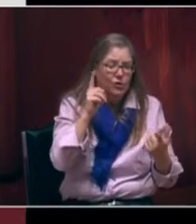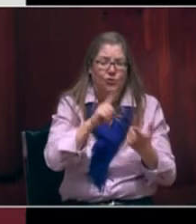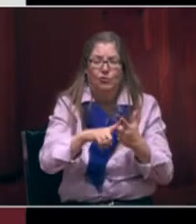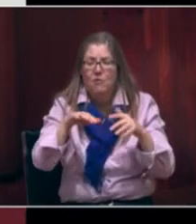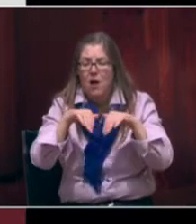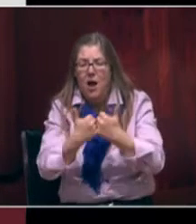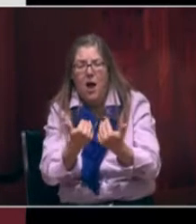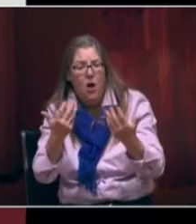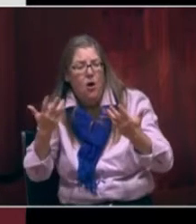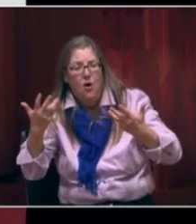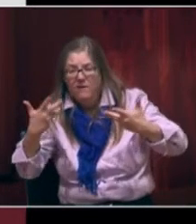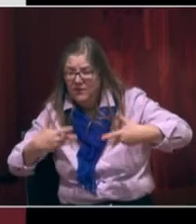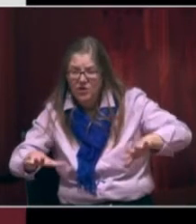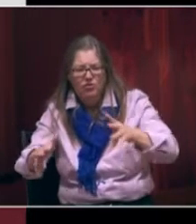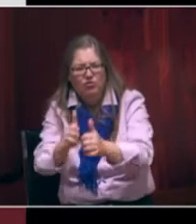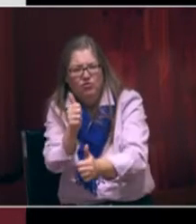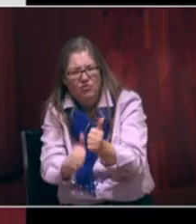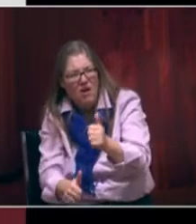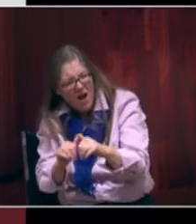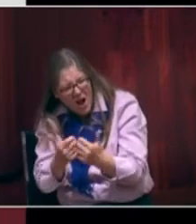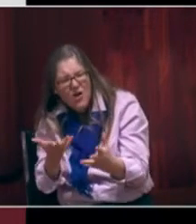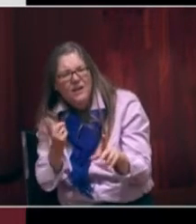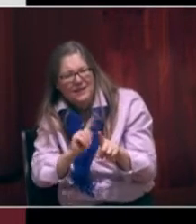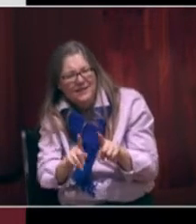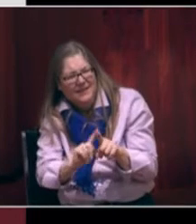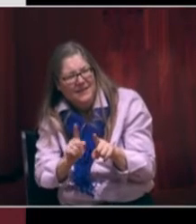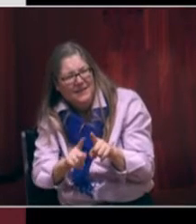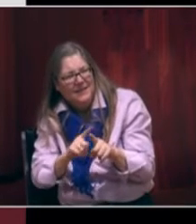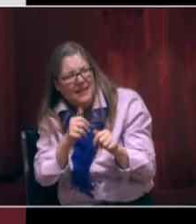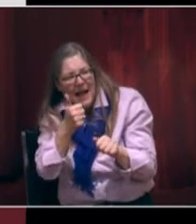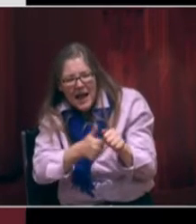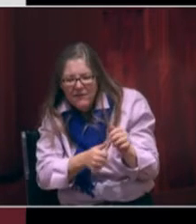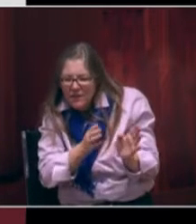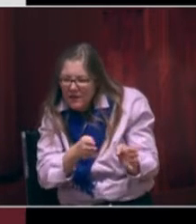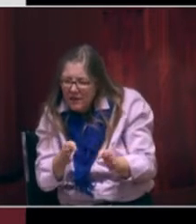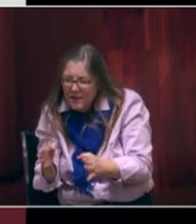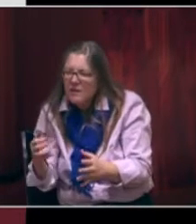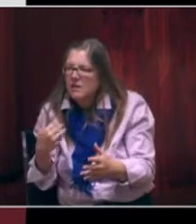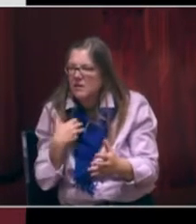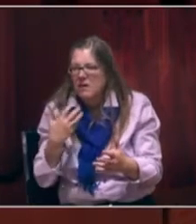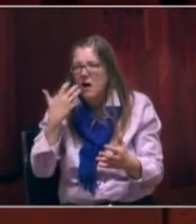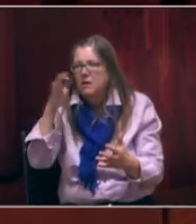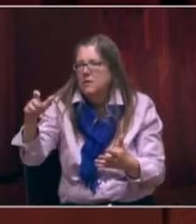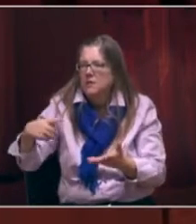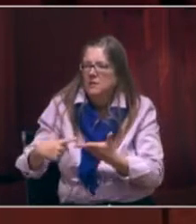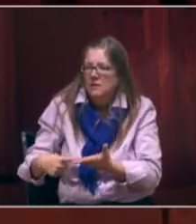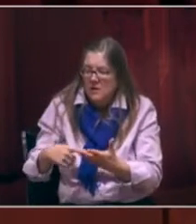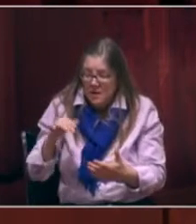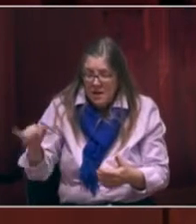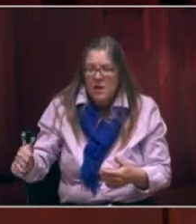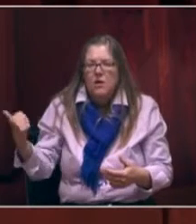destroyed at the end of the day. Every aspect of this program was hotly debated, and we have here in front of us the